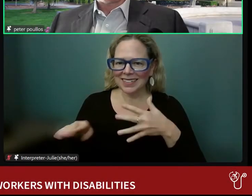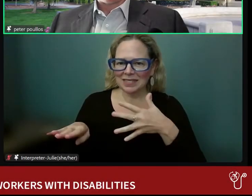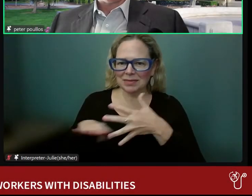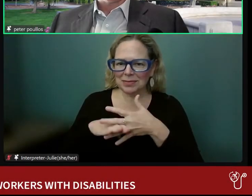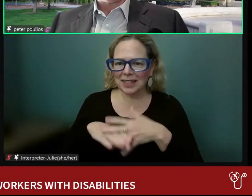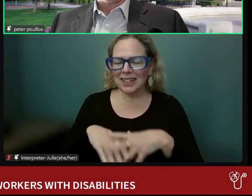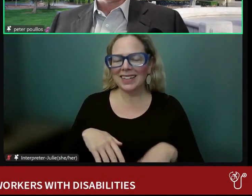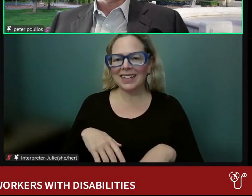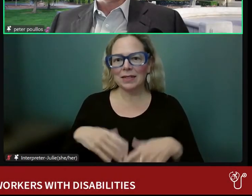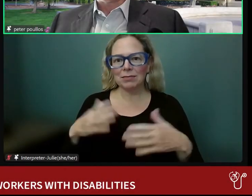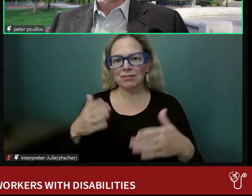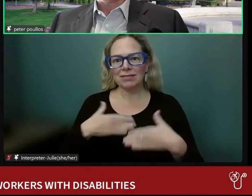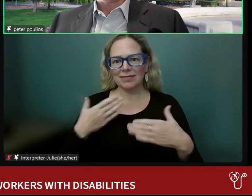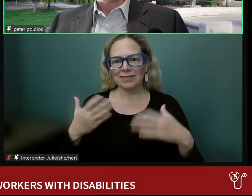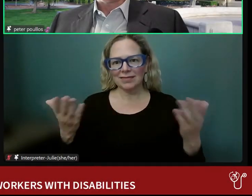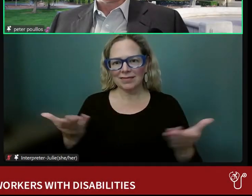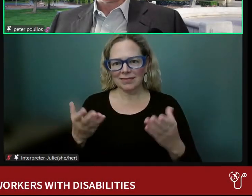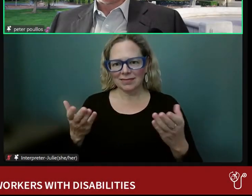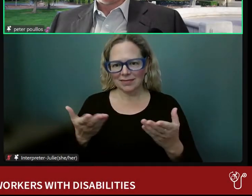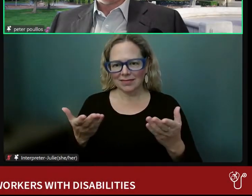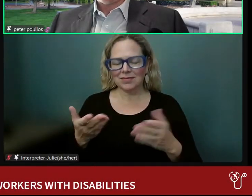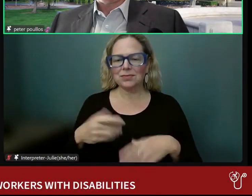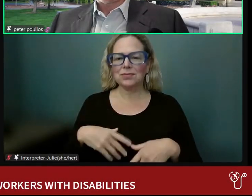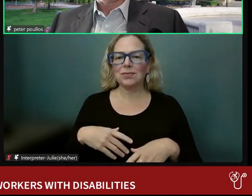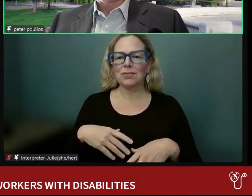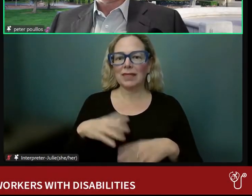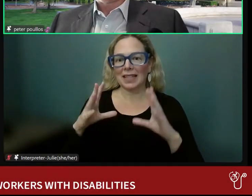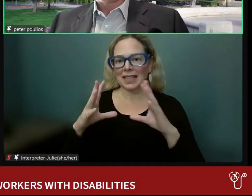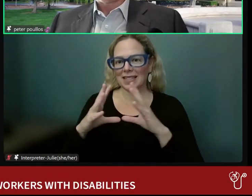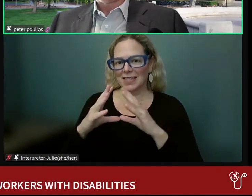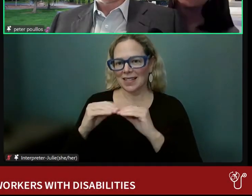Glad to have you back. We're on to session number 3.